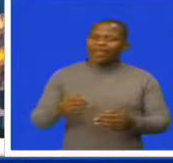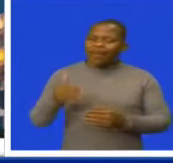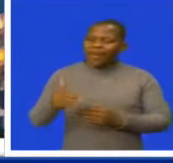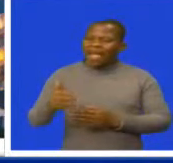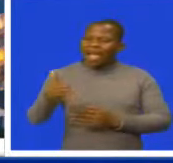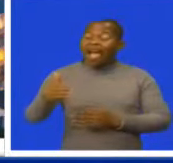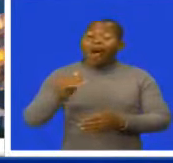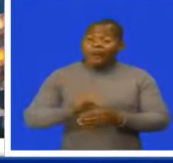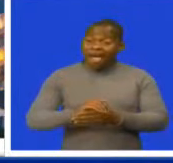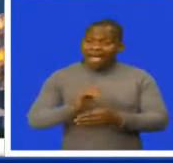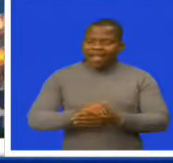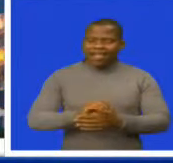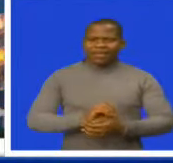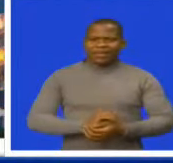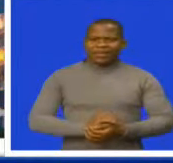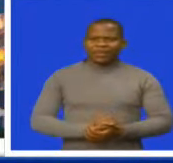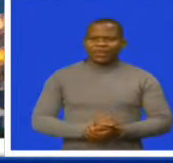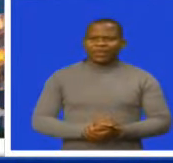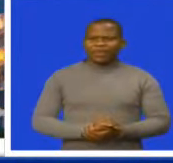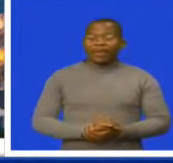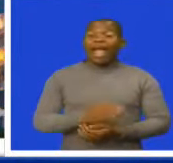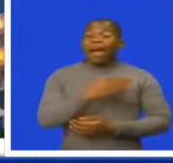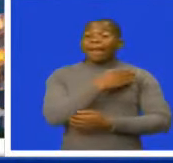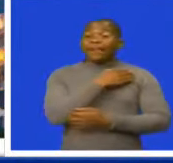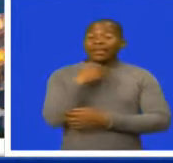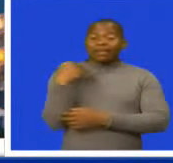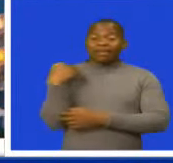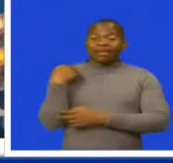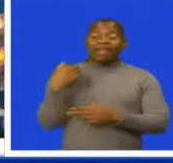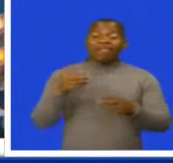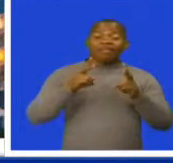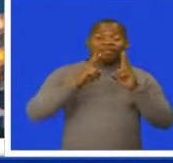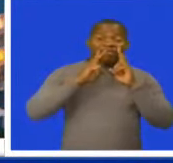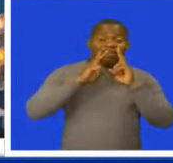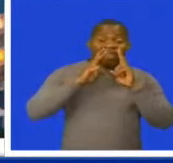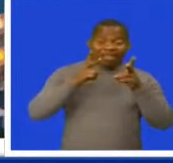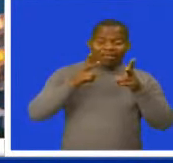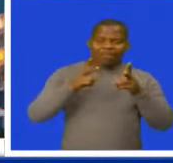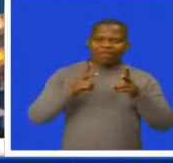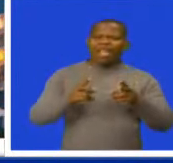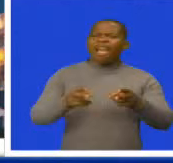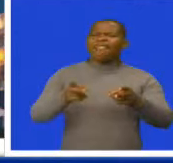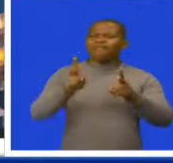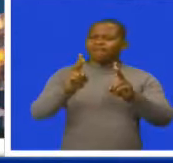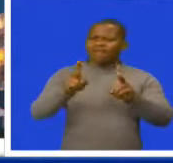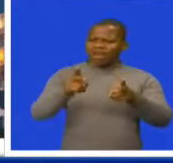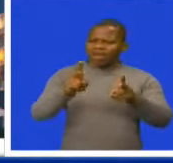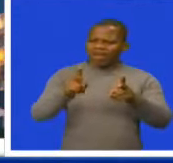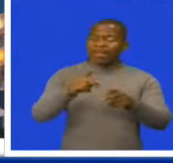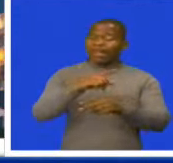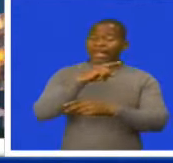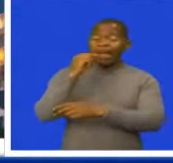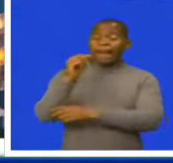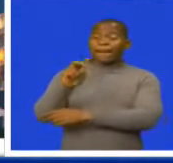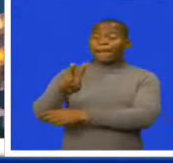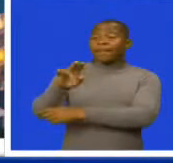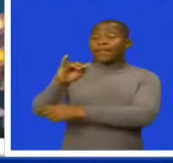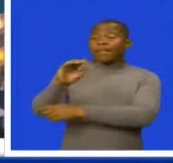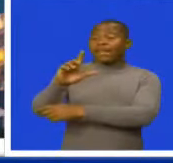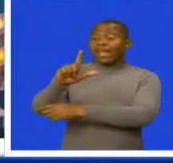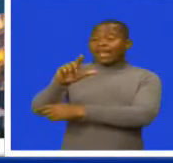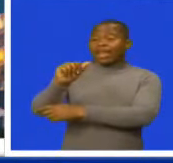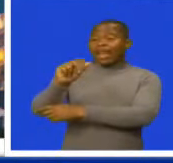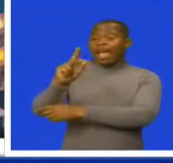eltiko letek vagasha nemvelo Moses Vilakati itsike kubalulekile kutsi tonke tindzawo tekungebeleka tilandzele yonke